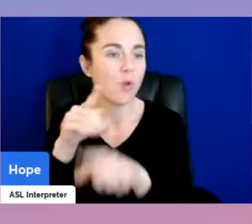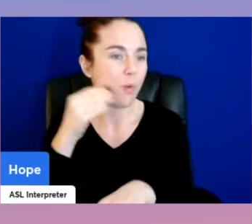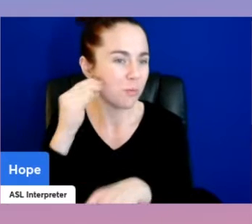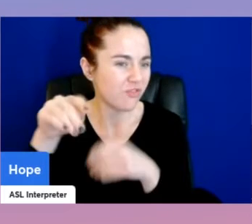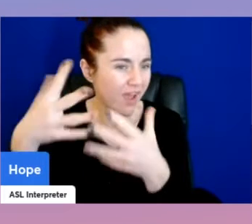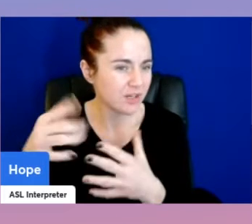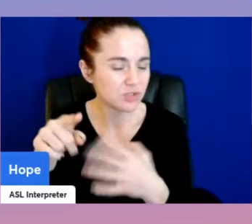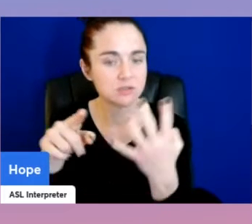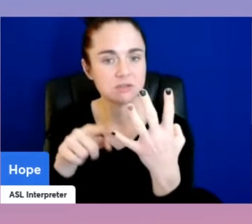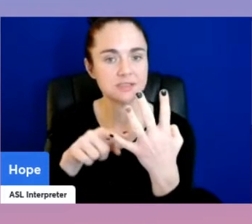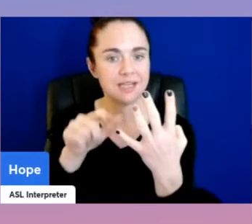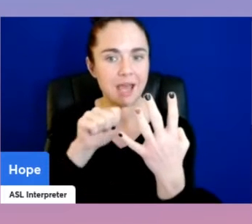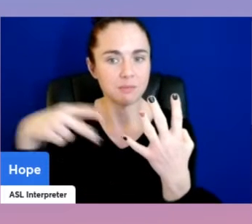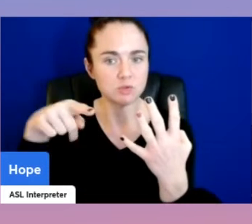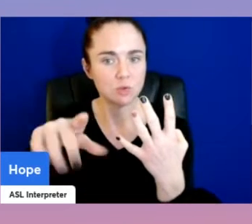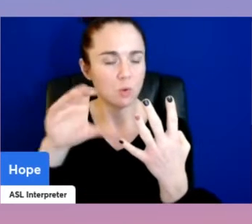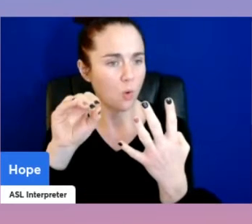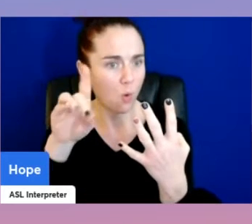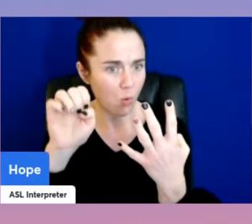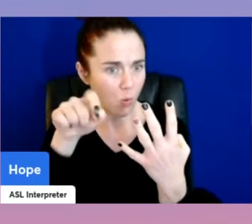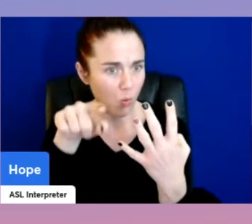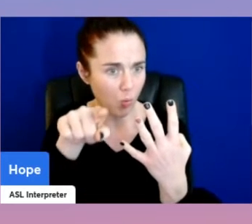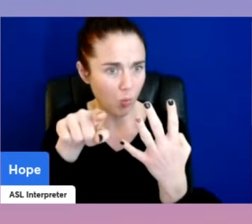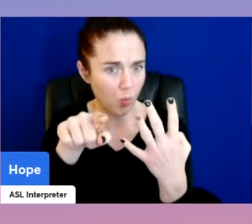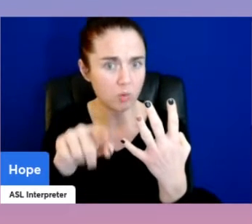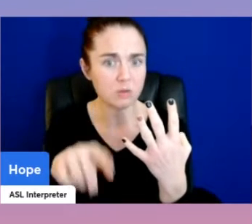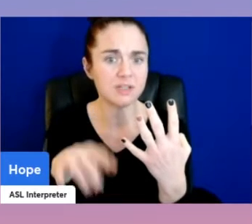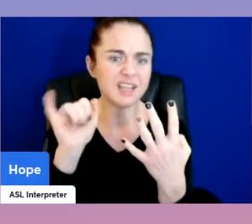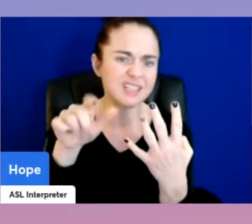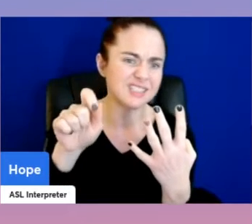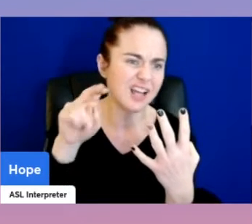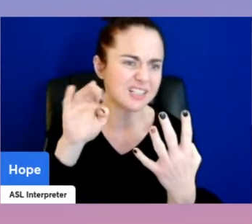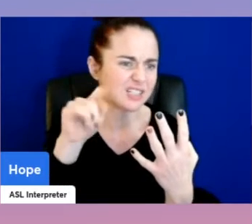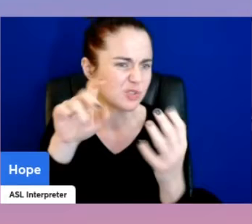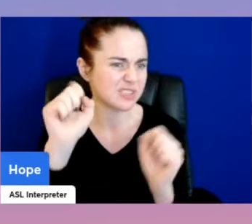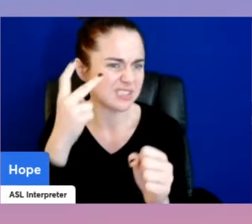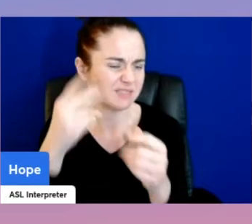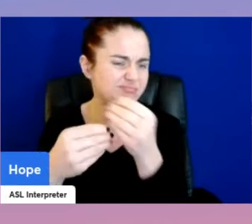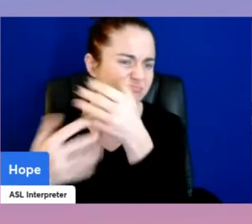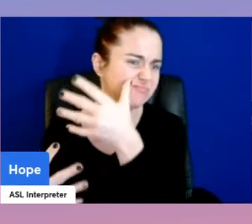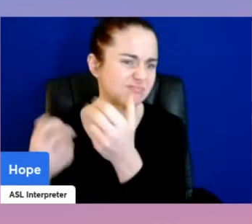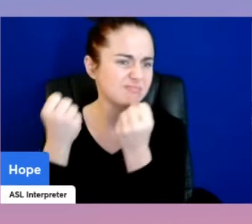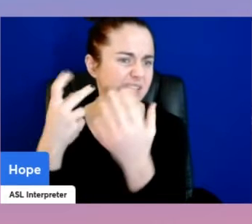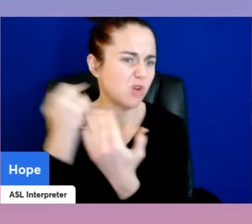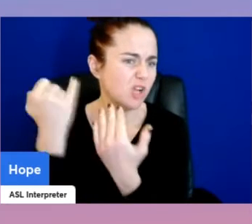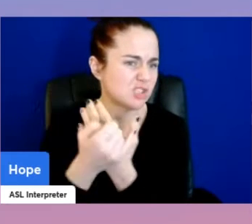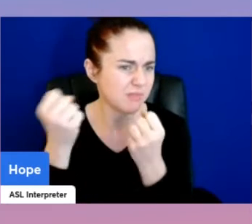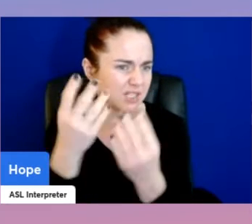then my application code is in a folder called .NET, and you can see all the different projects and solutions in there.